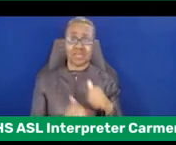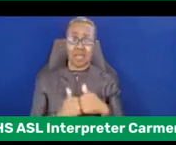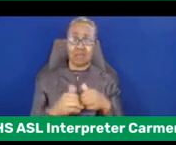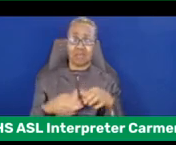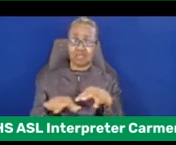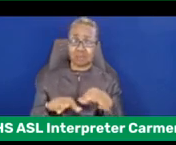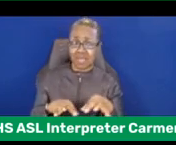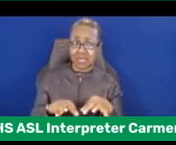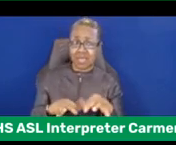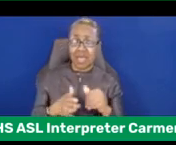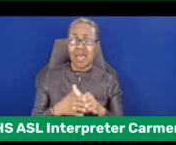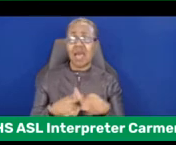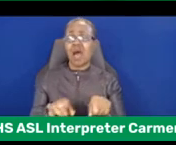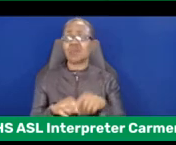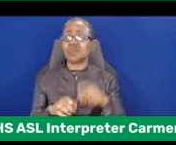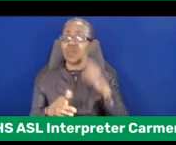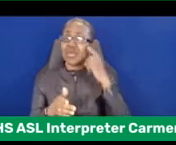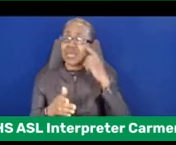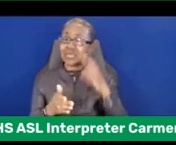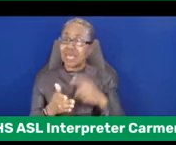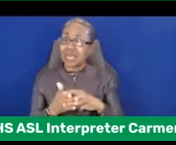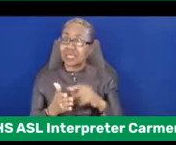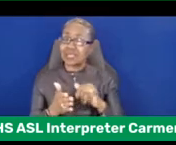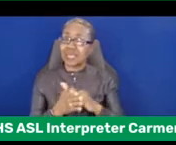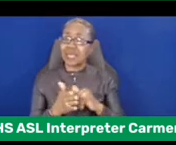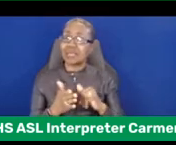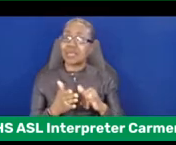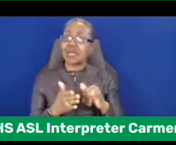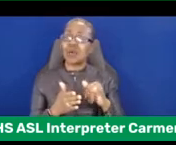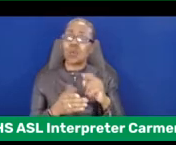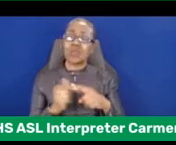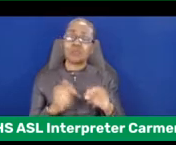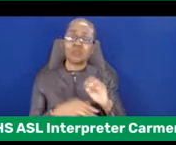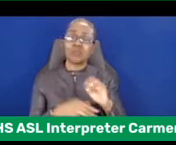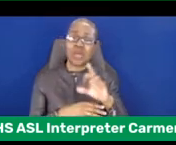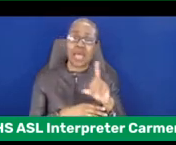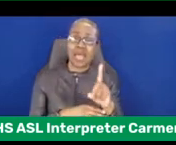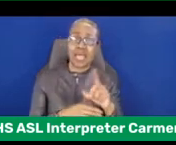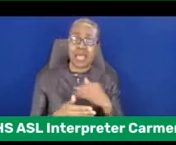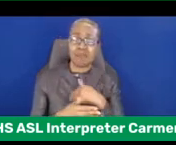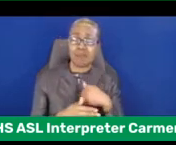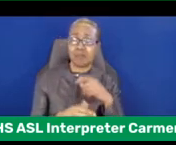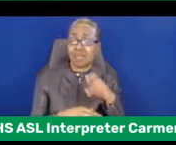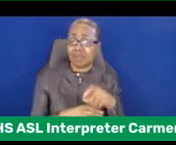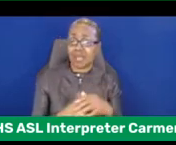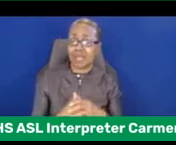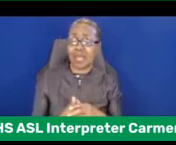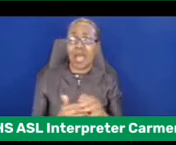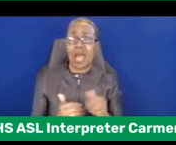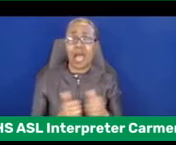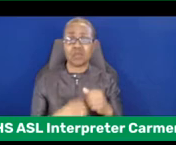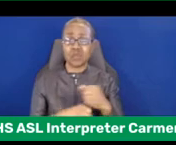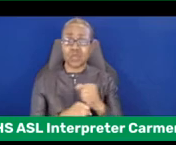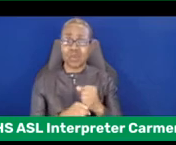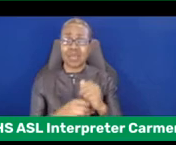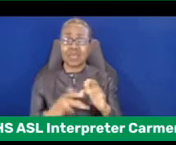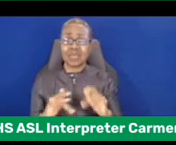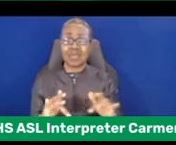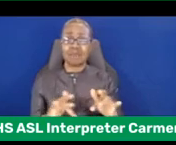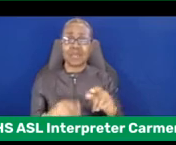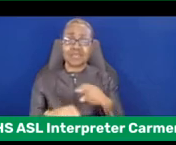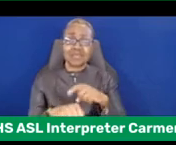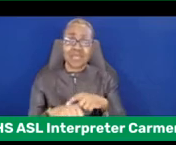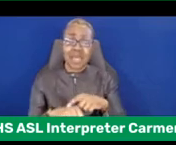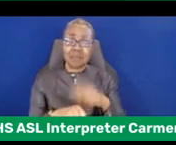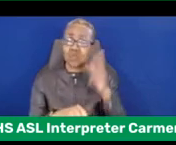also acknowledging that the receiving end of that mutual aid member might mean that they feel a certain kind of way? And how do we create space to listen and work through